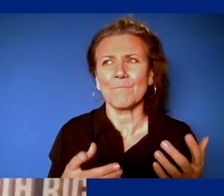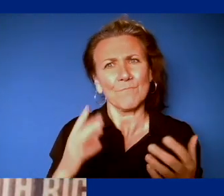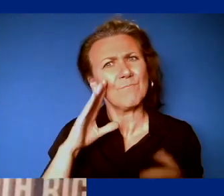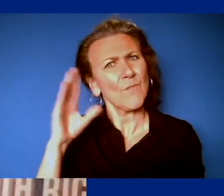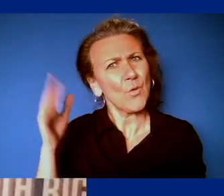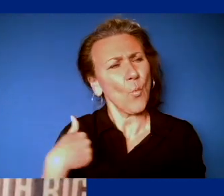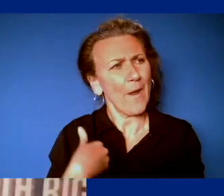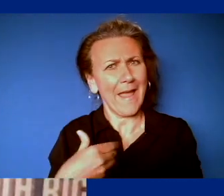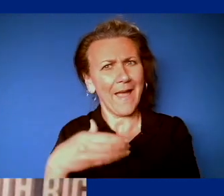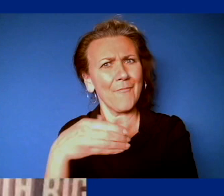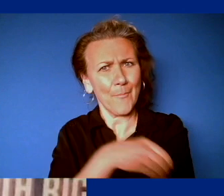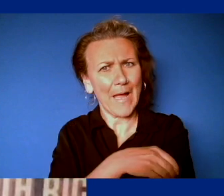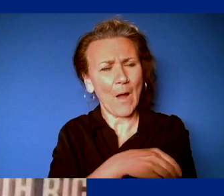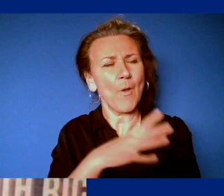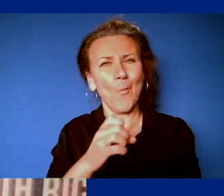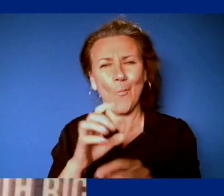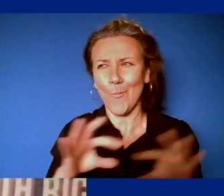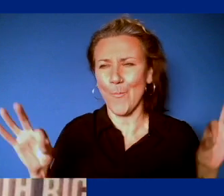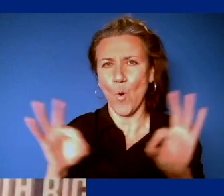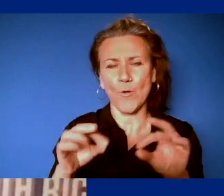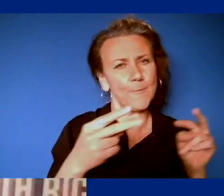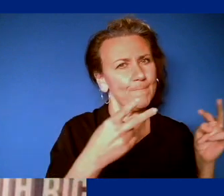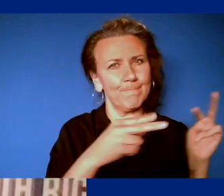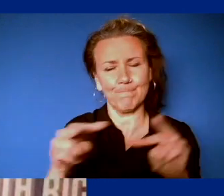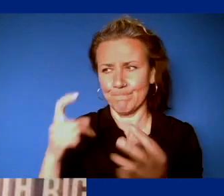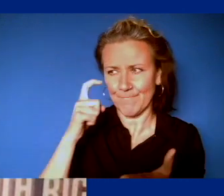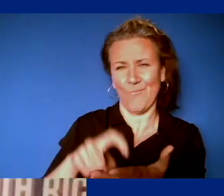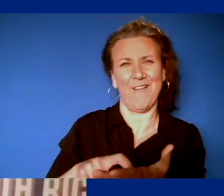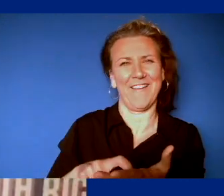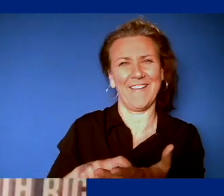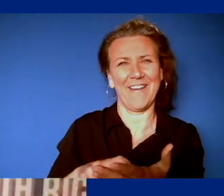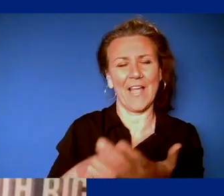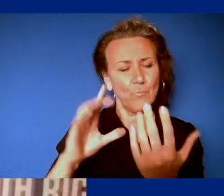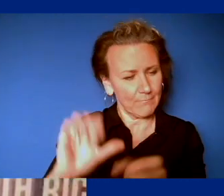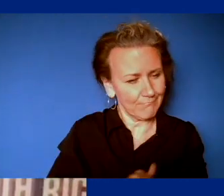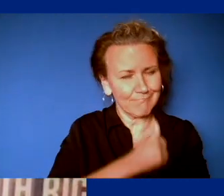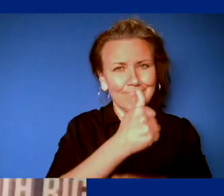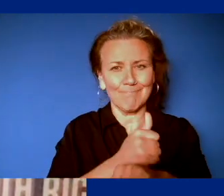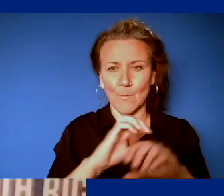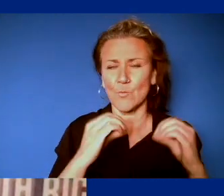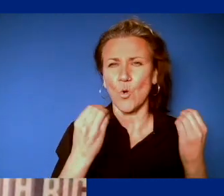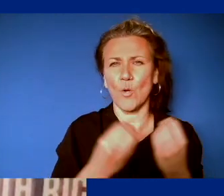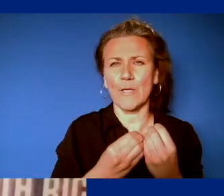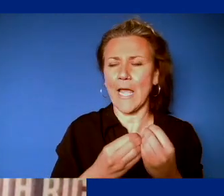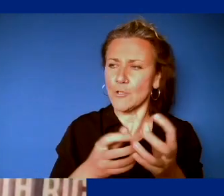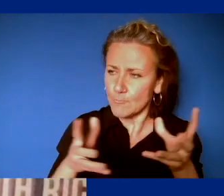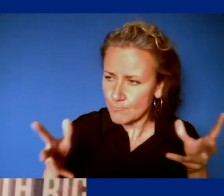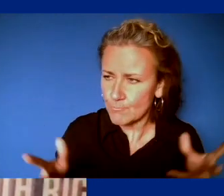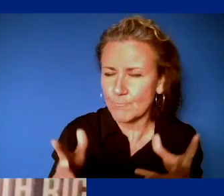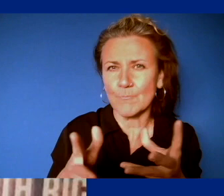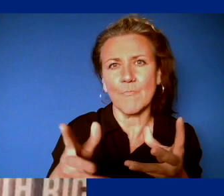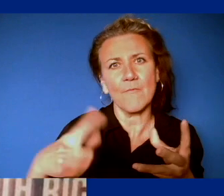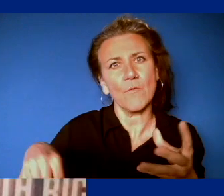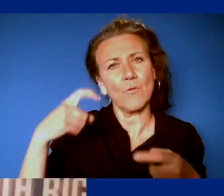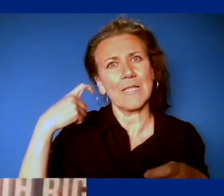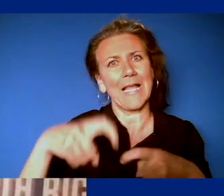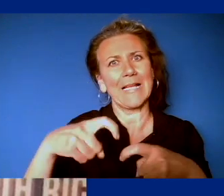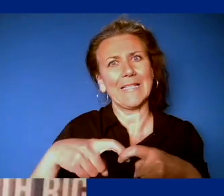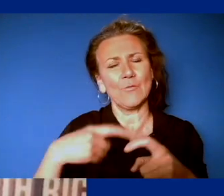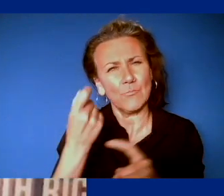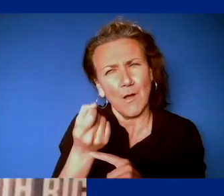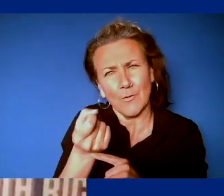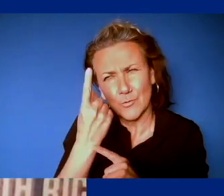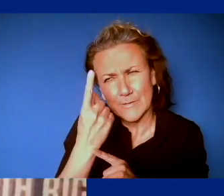to shine a light on all of our power. And so that is why we created Poderistas. We wanted Latinas to understand and feel